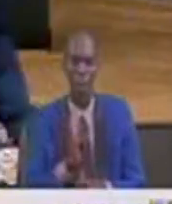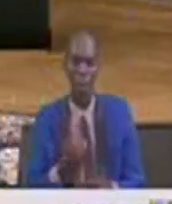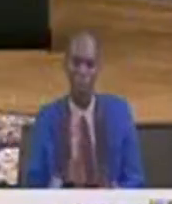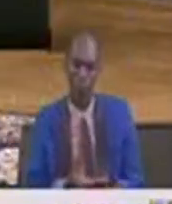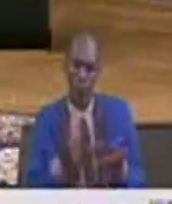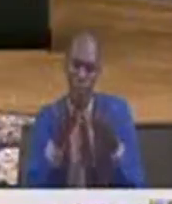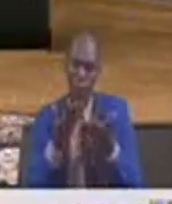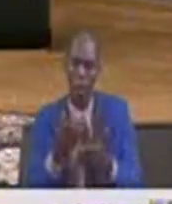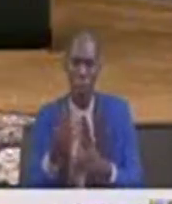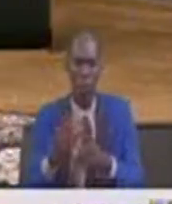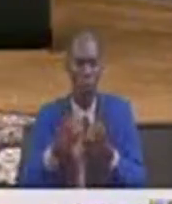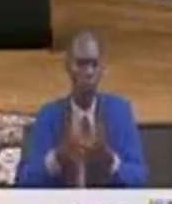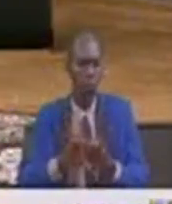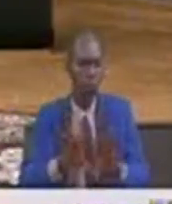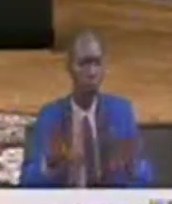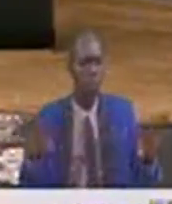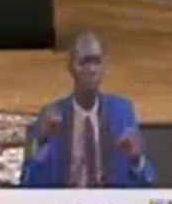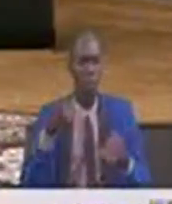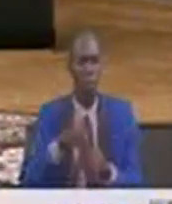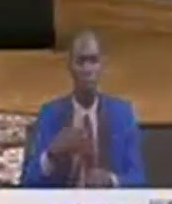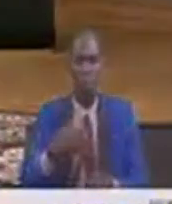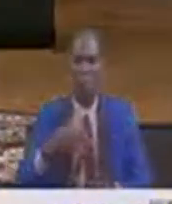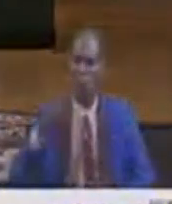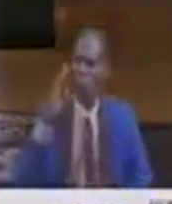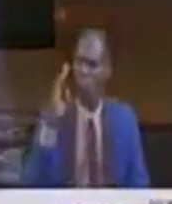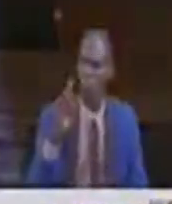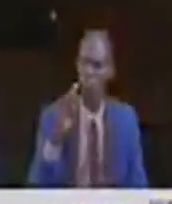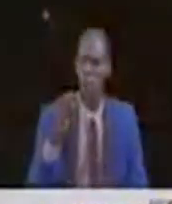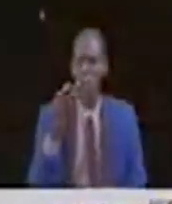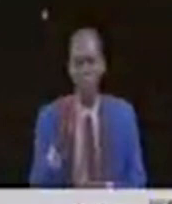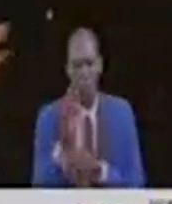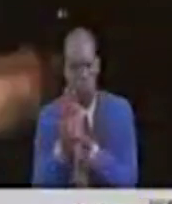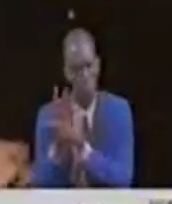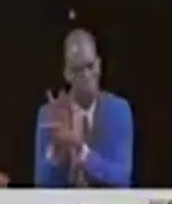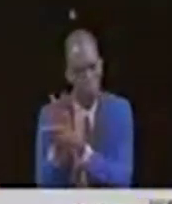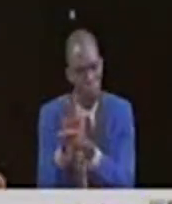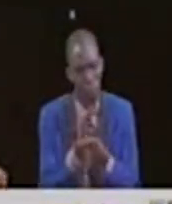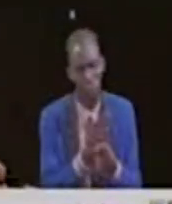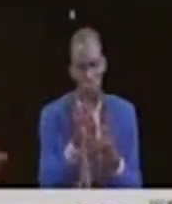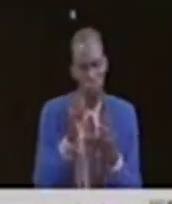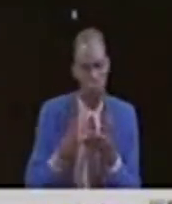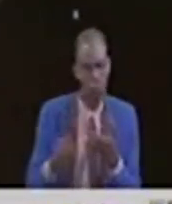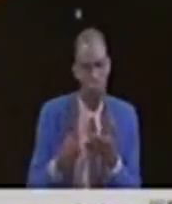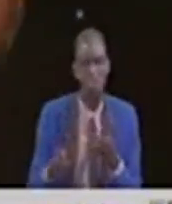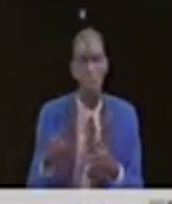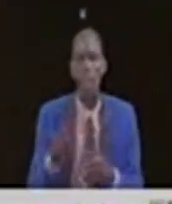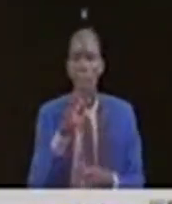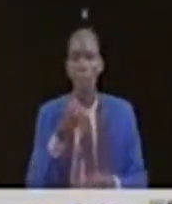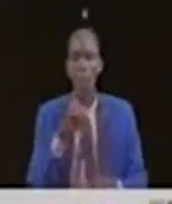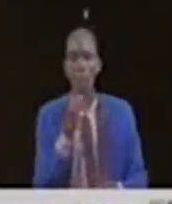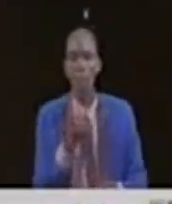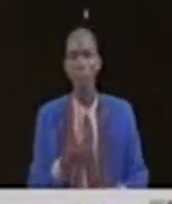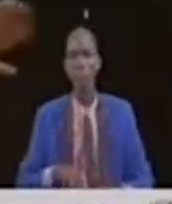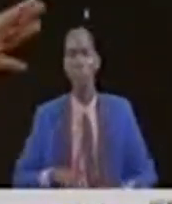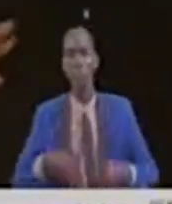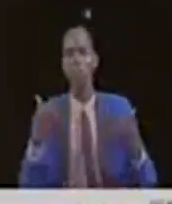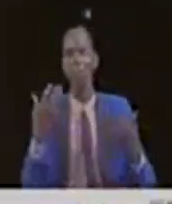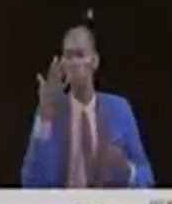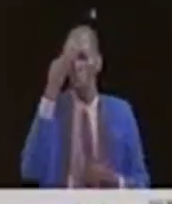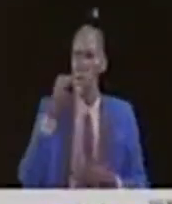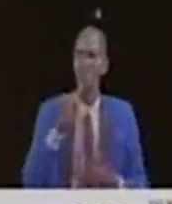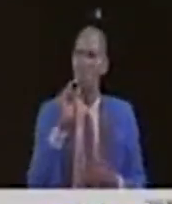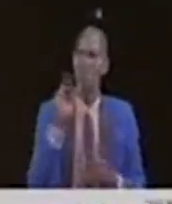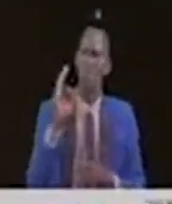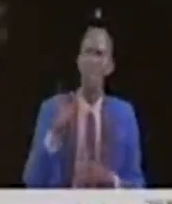so clear in my ministry of watching over you, are you not offended? Why is he talking like that? And why is he